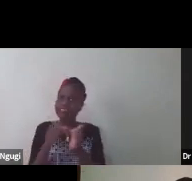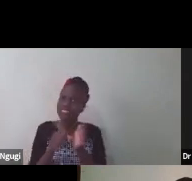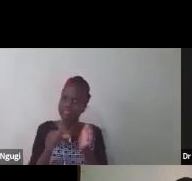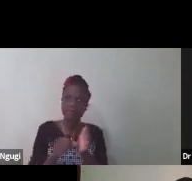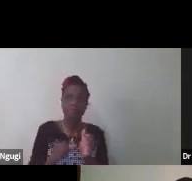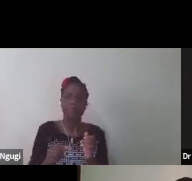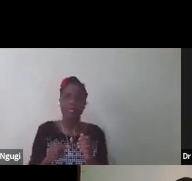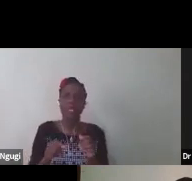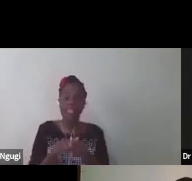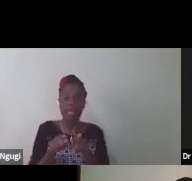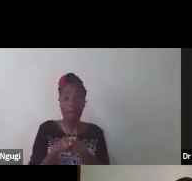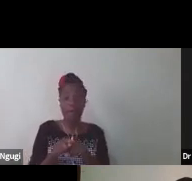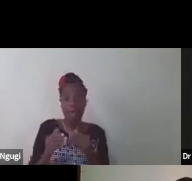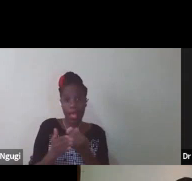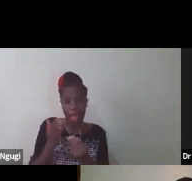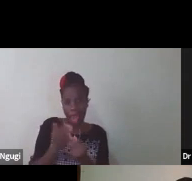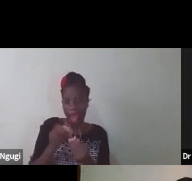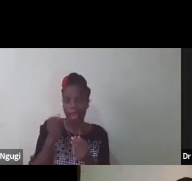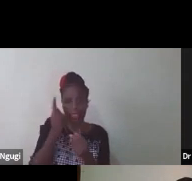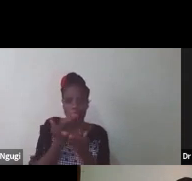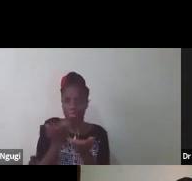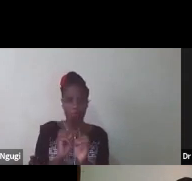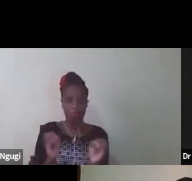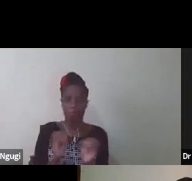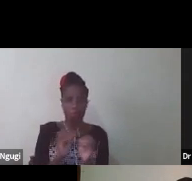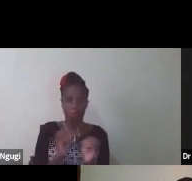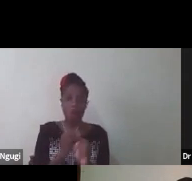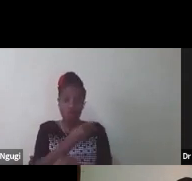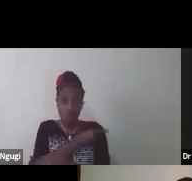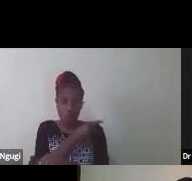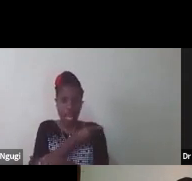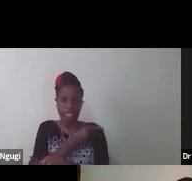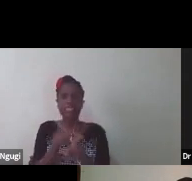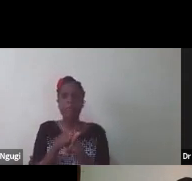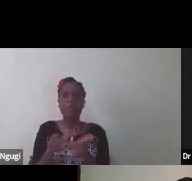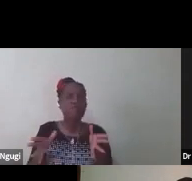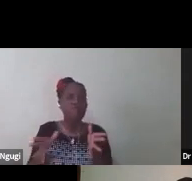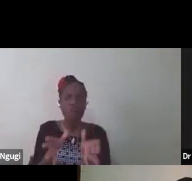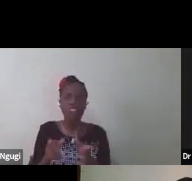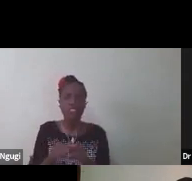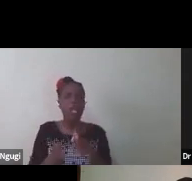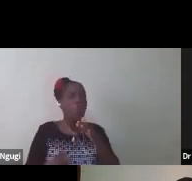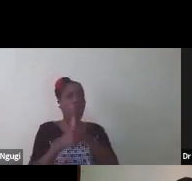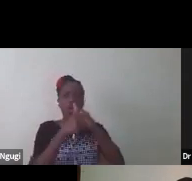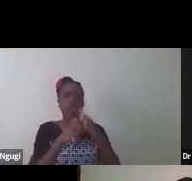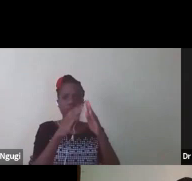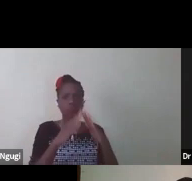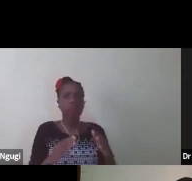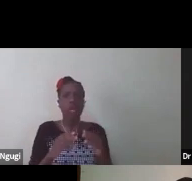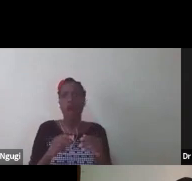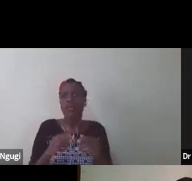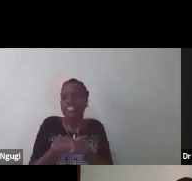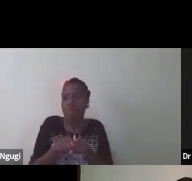of understanding. And some of the enforcement we are doing in many countries, the lockdown, the stay at home, it's not working very